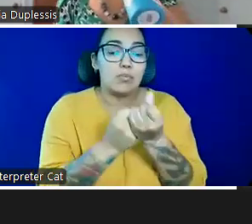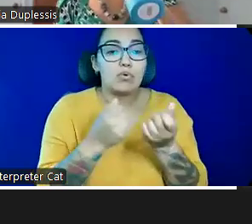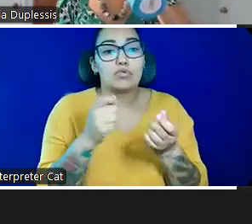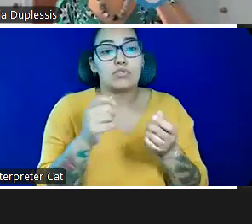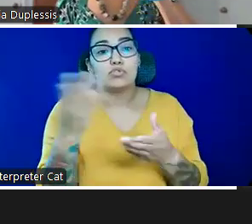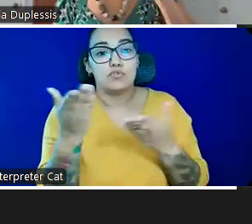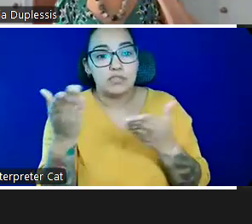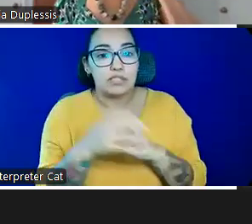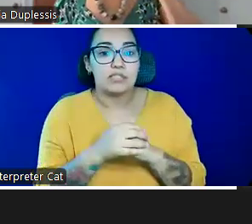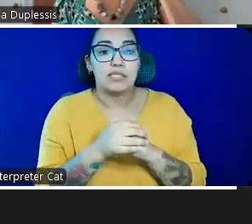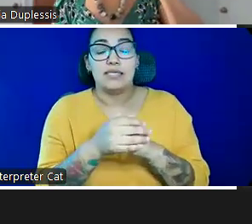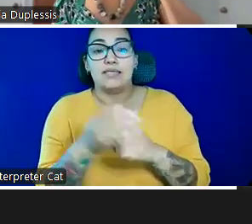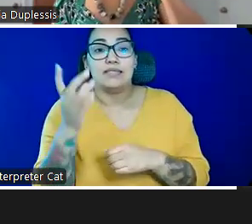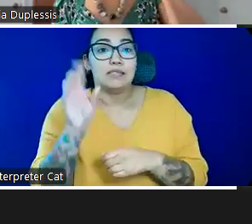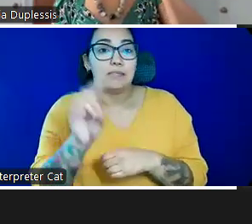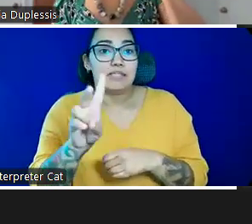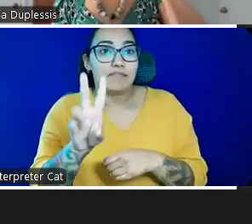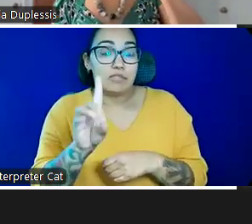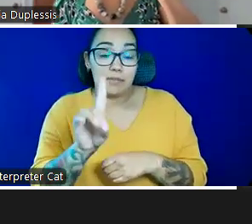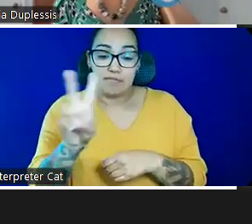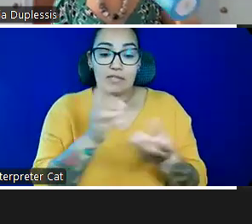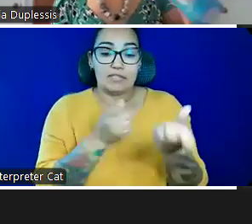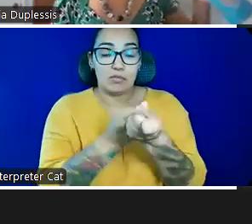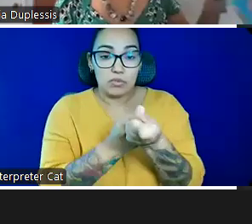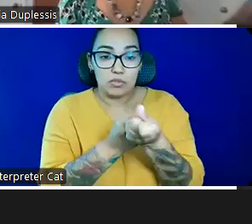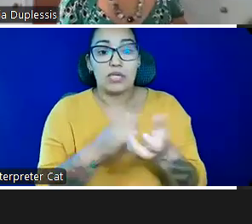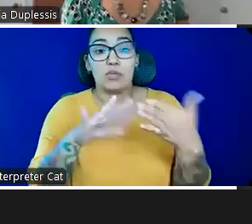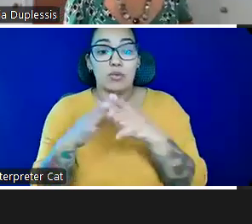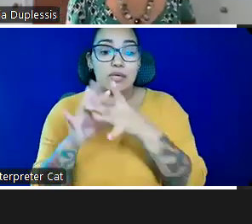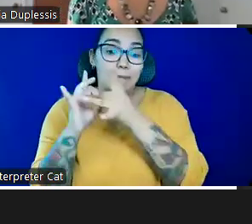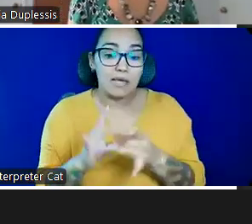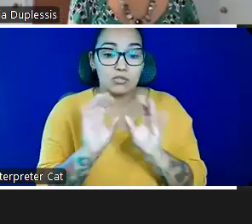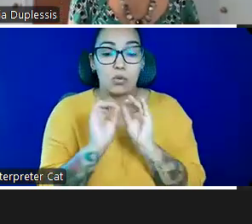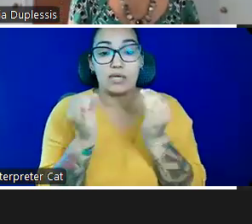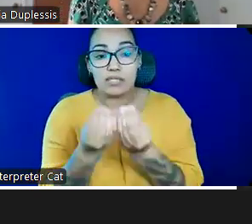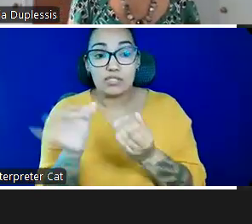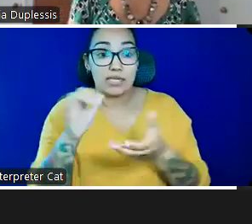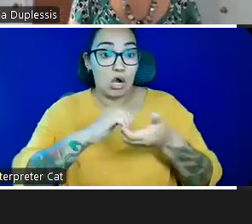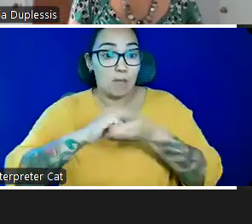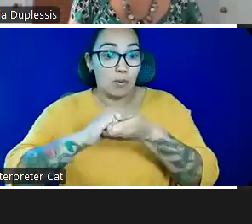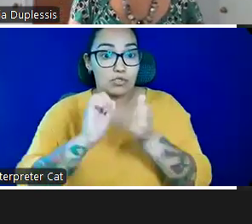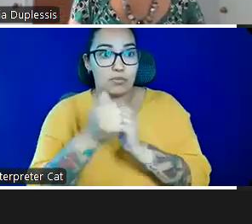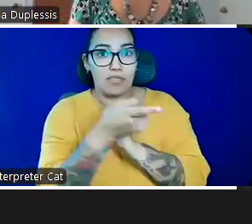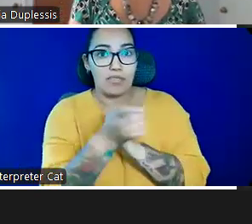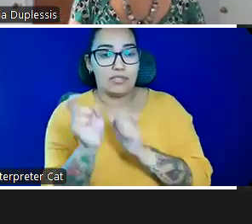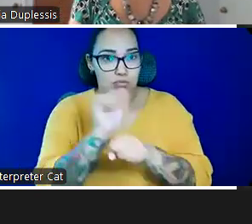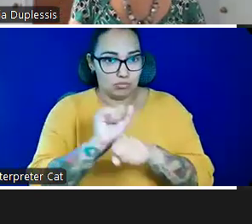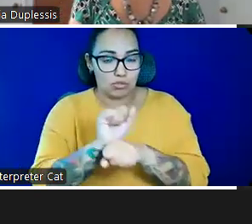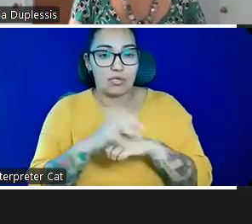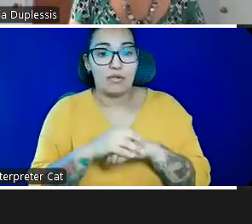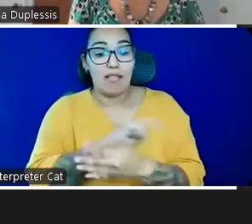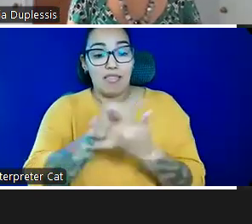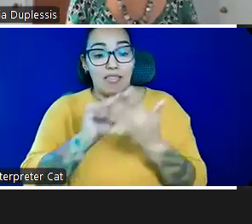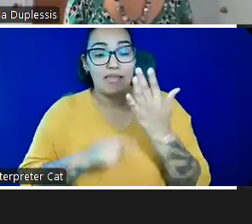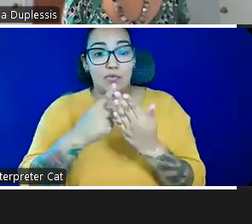violence advocacy programs, community-based organizations as our partners in this work. These programs can fill the gaps